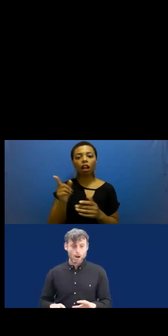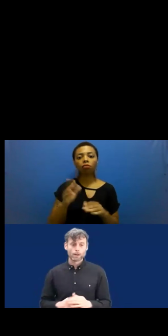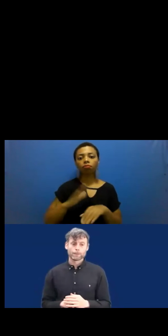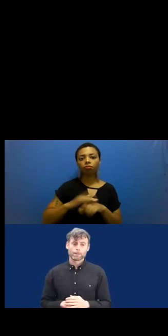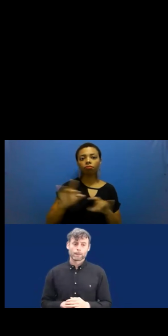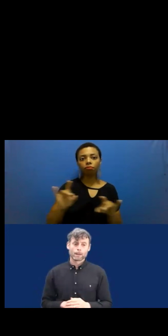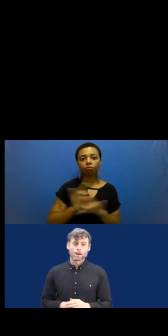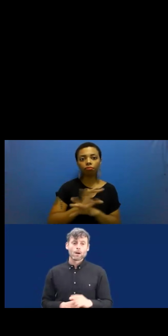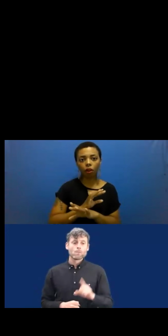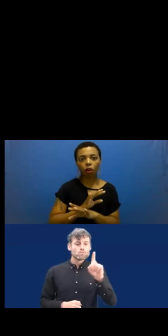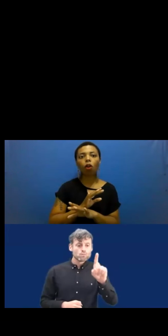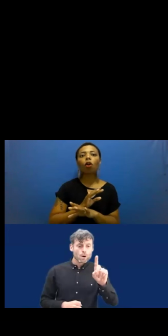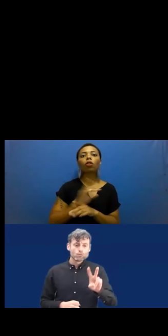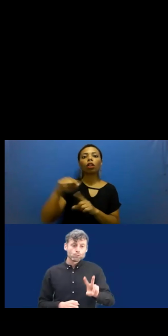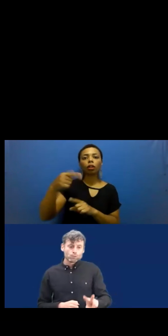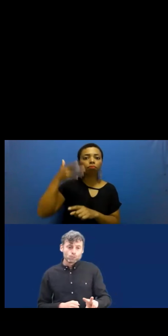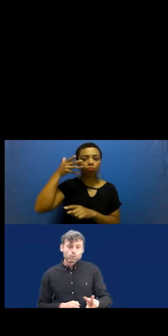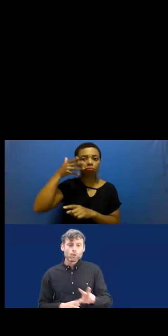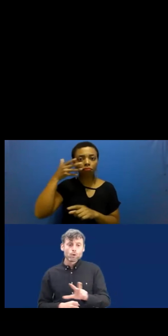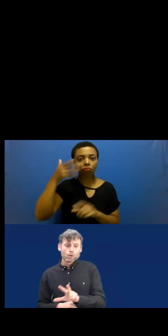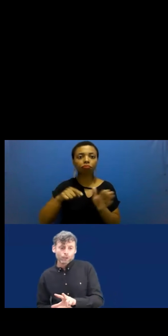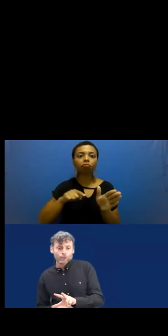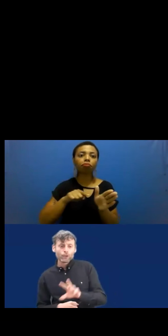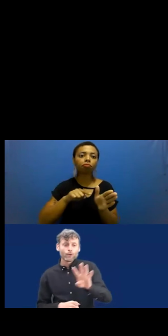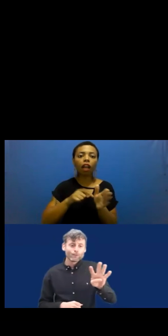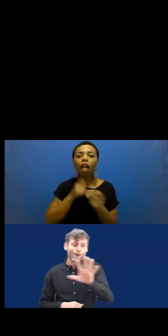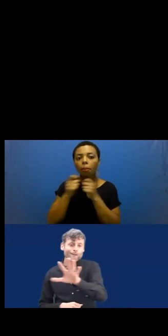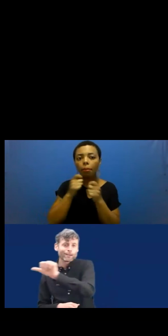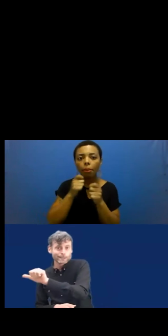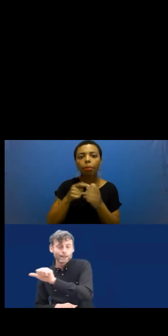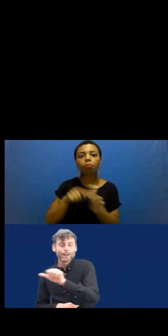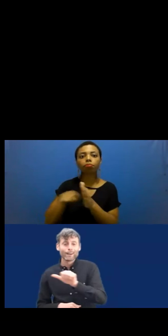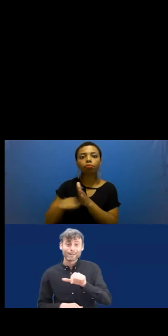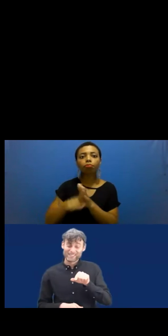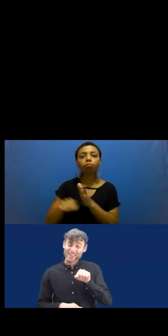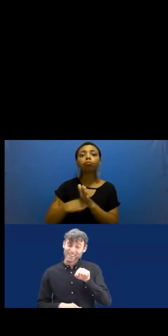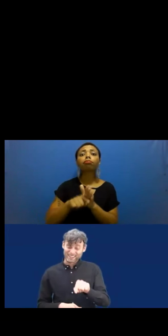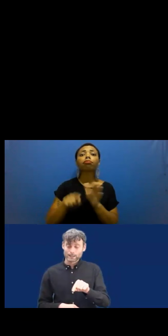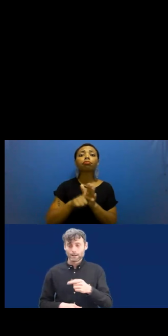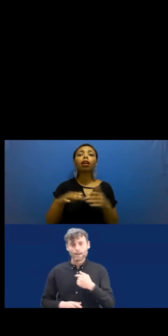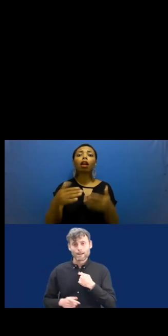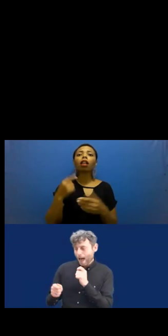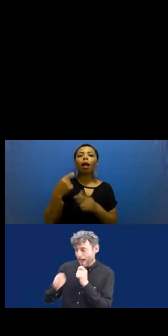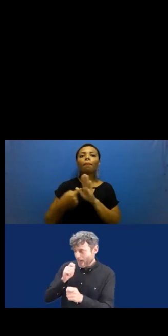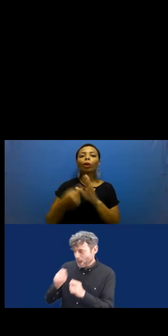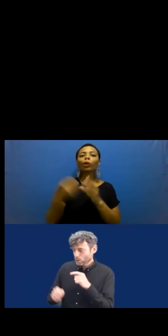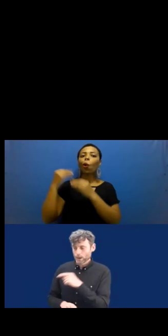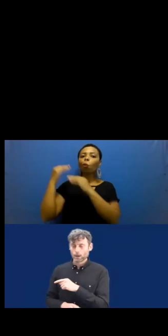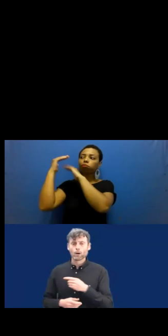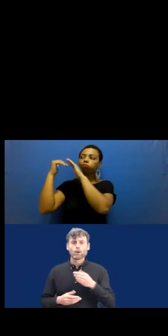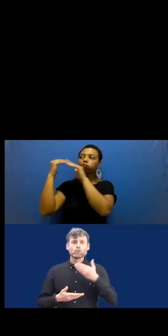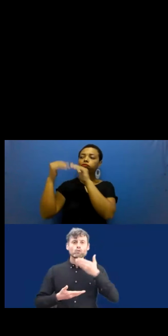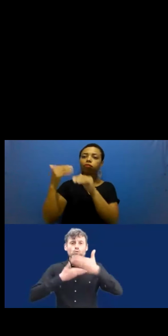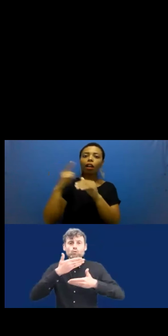interview. So he and I talked with each other, and he gave them the hierarchy or the chronology, and